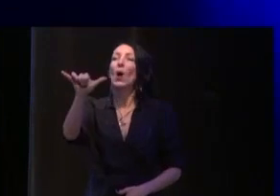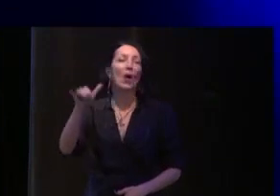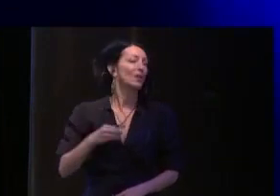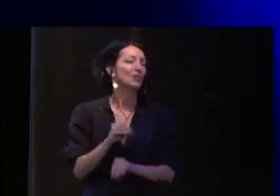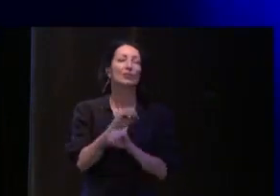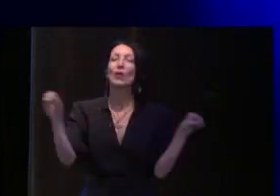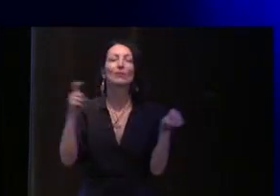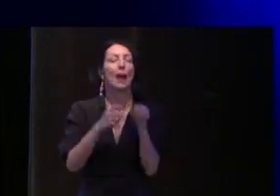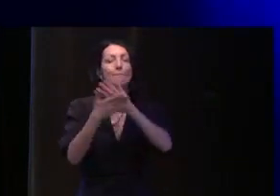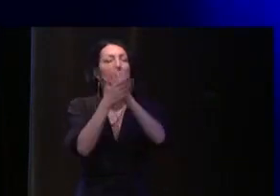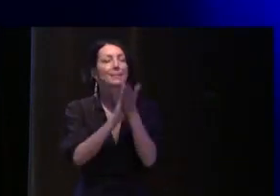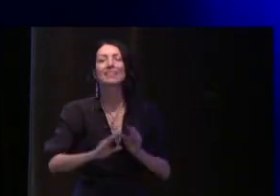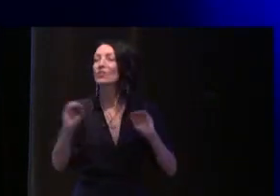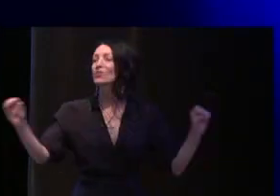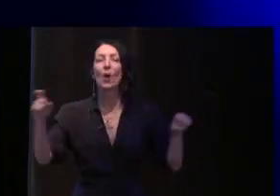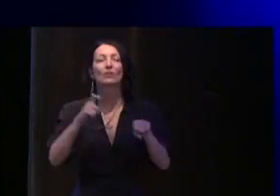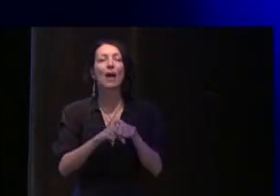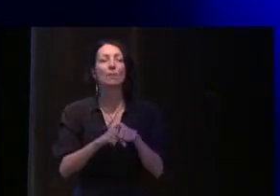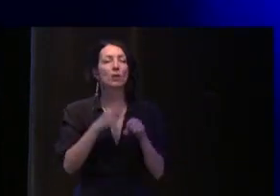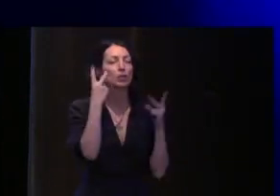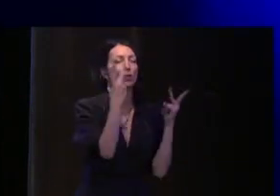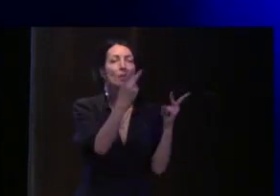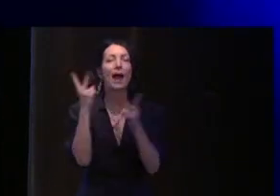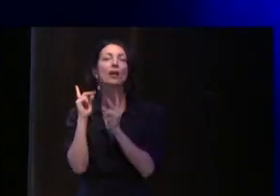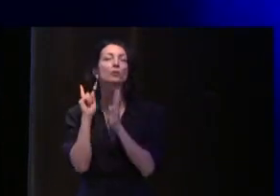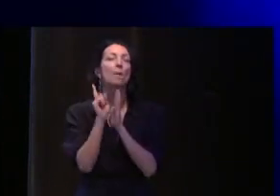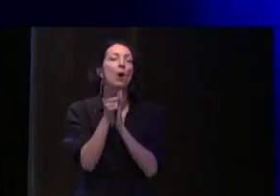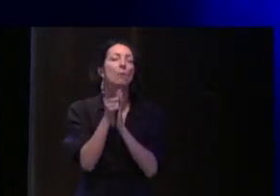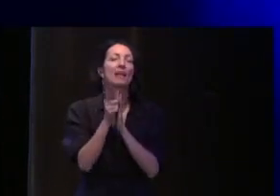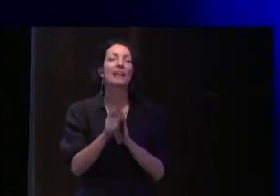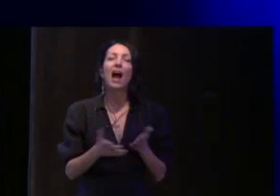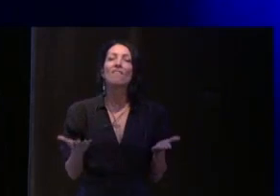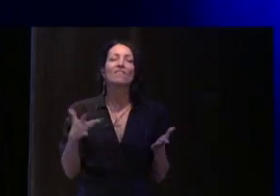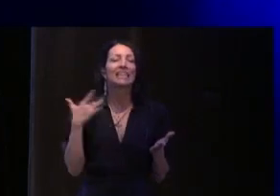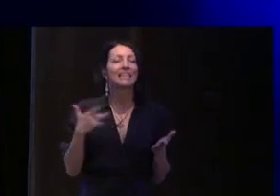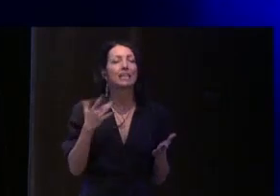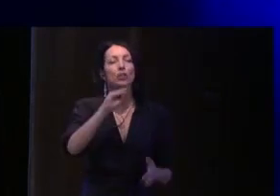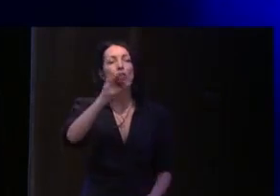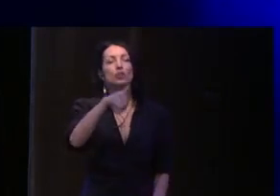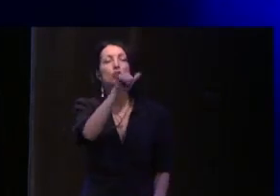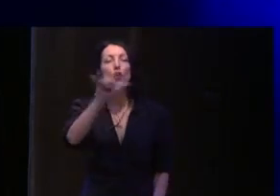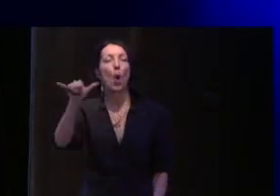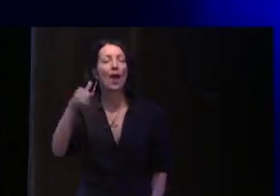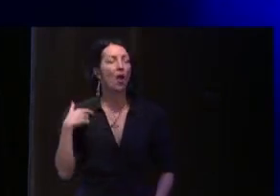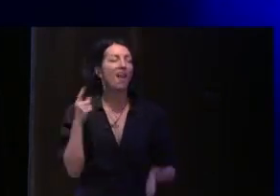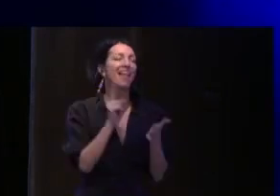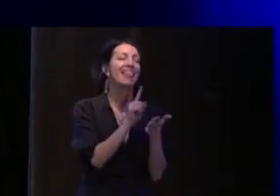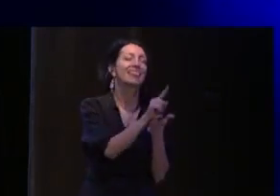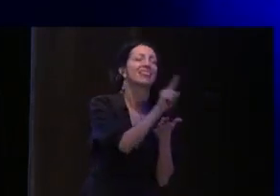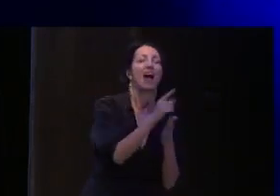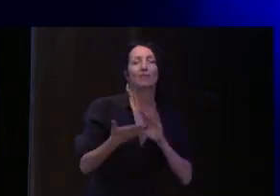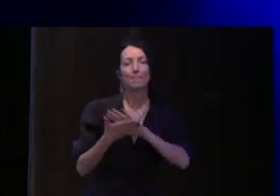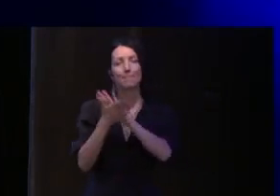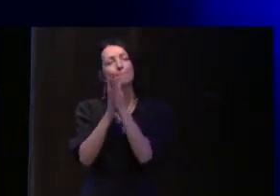in peace, there's no time. You want to hearken back to a moment of being in joy, in love, in